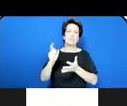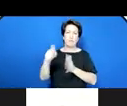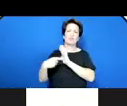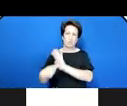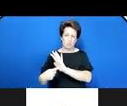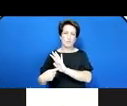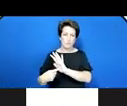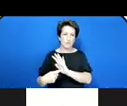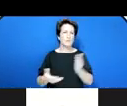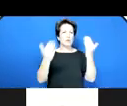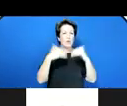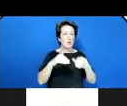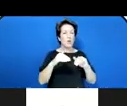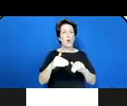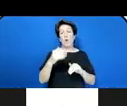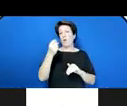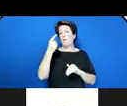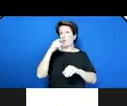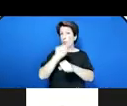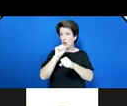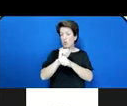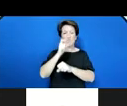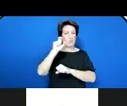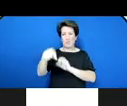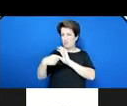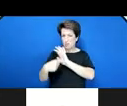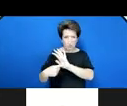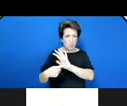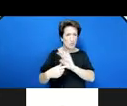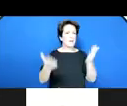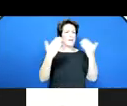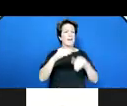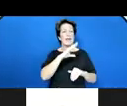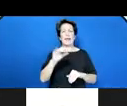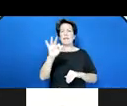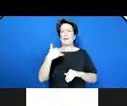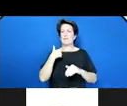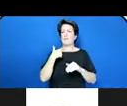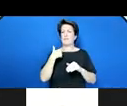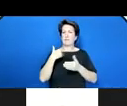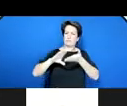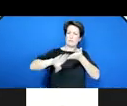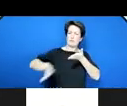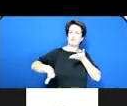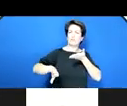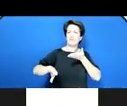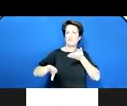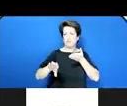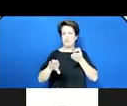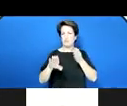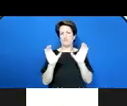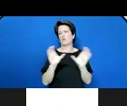medical exemption certificate. I will say that you may possibly have questions about medical